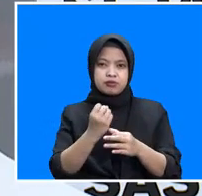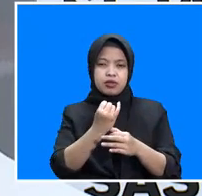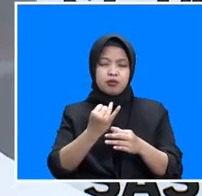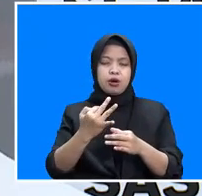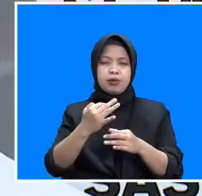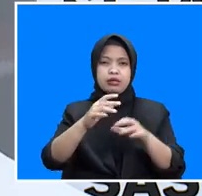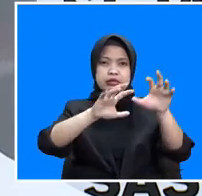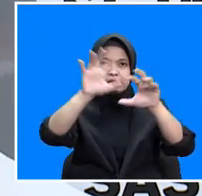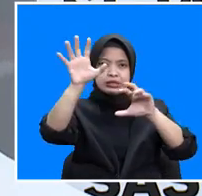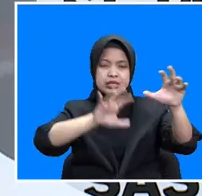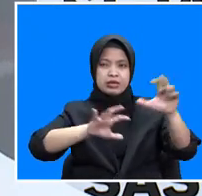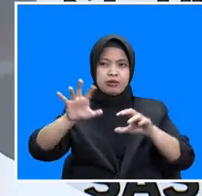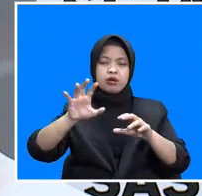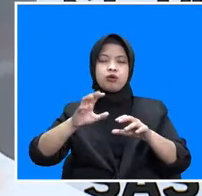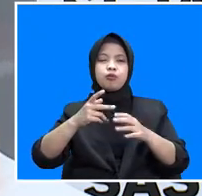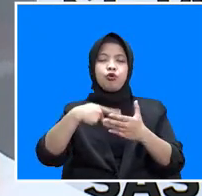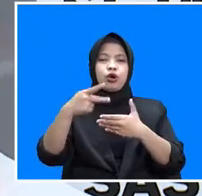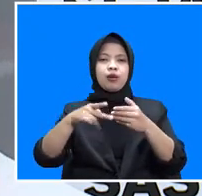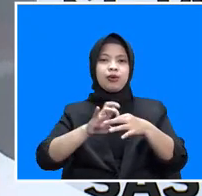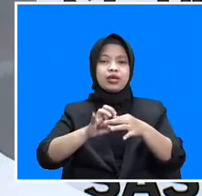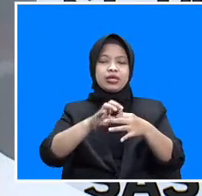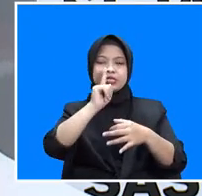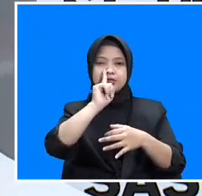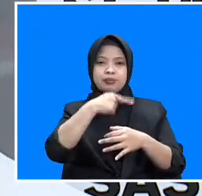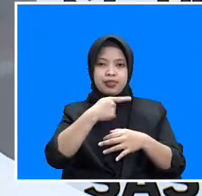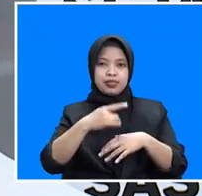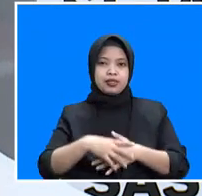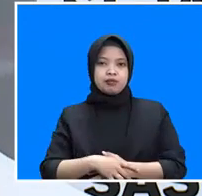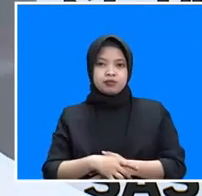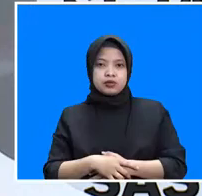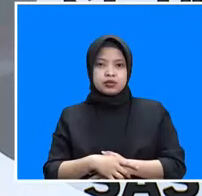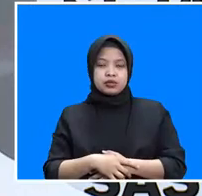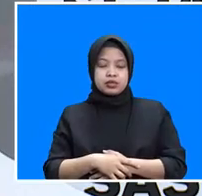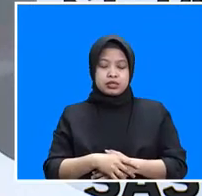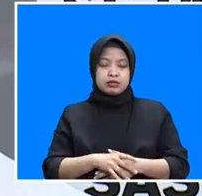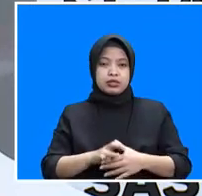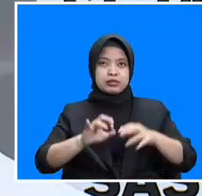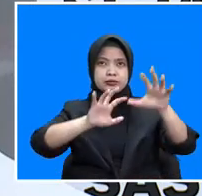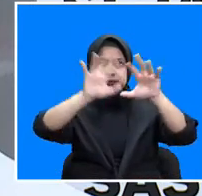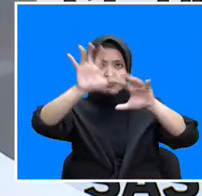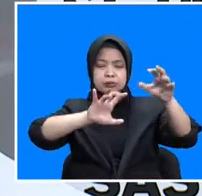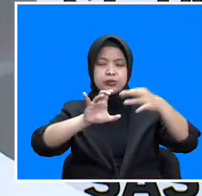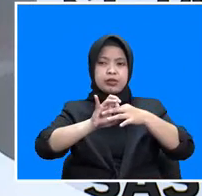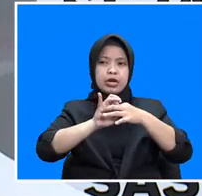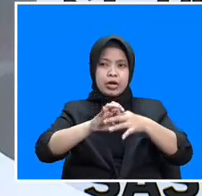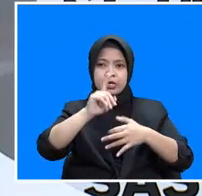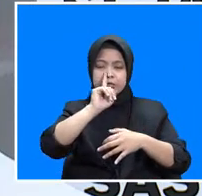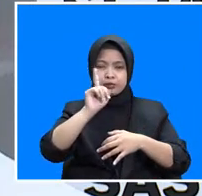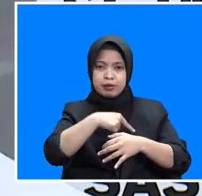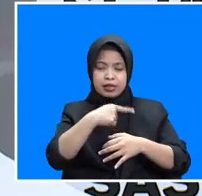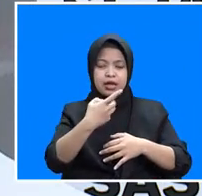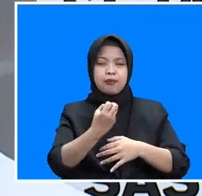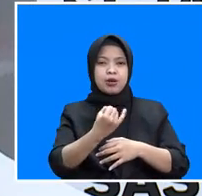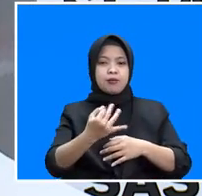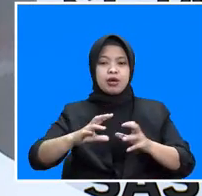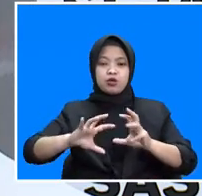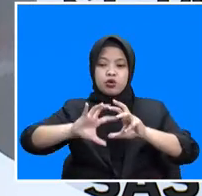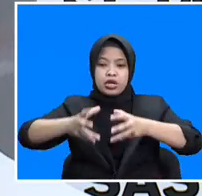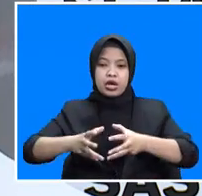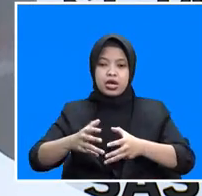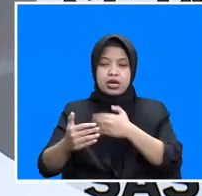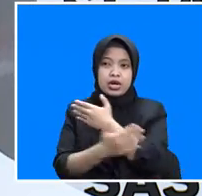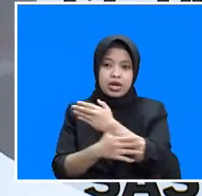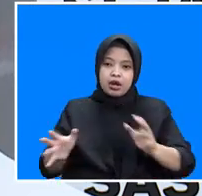And this framework is really encouraging countries around the world to focus on, you know, a few key